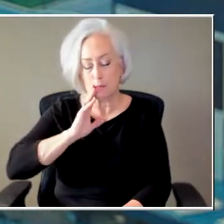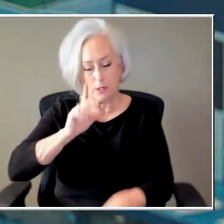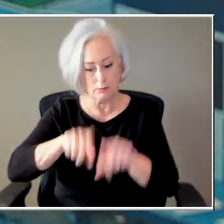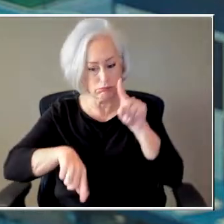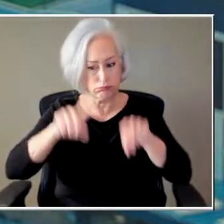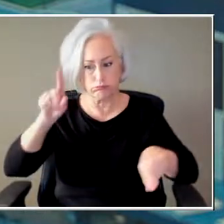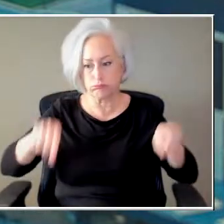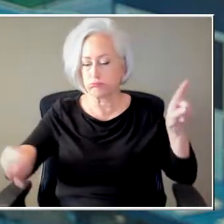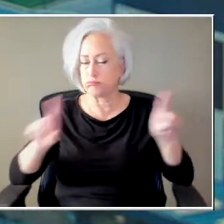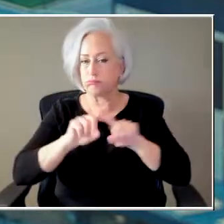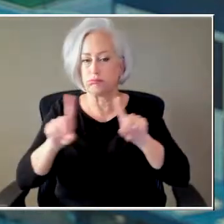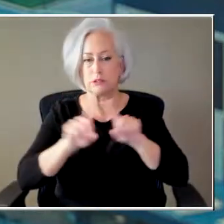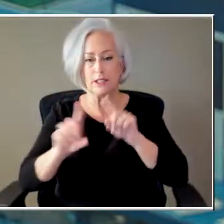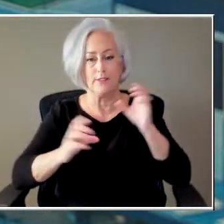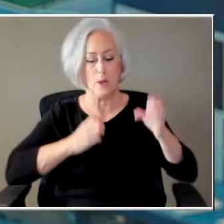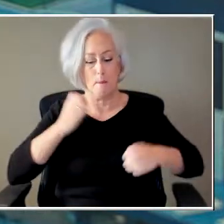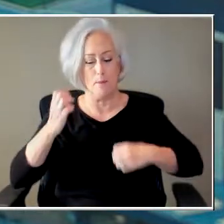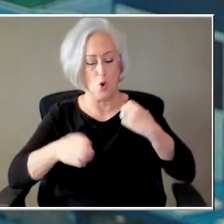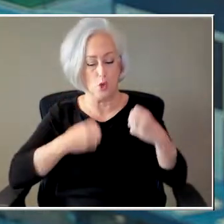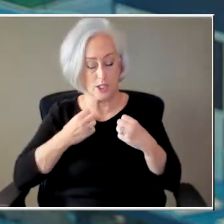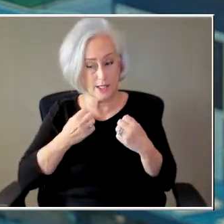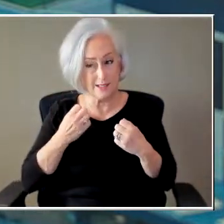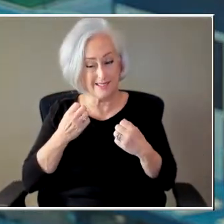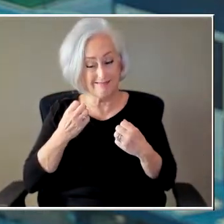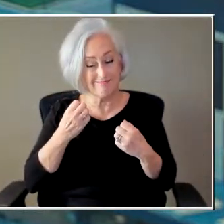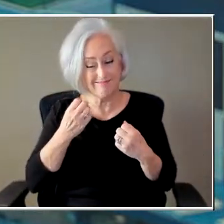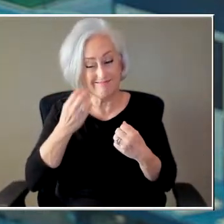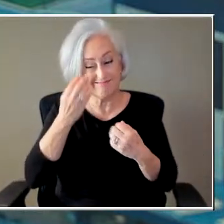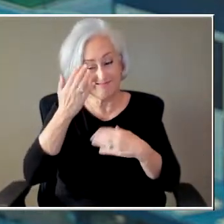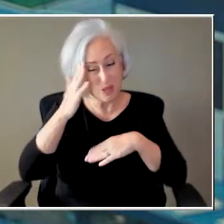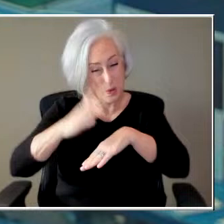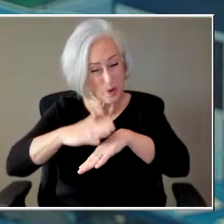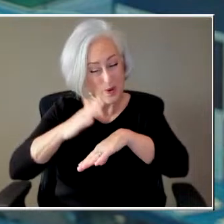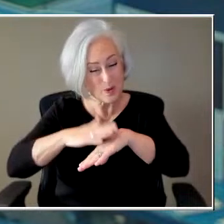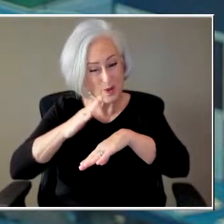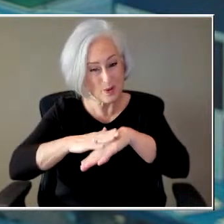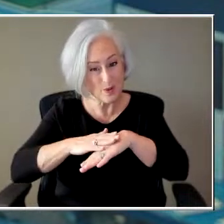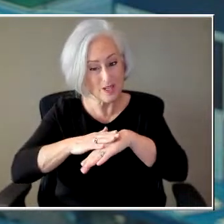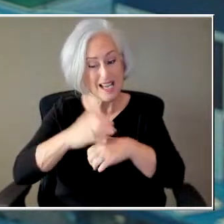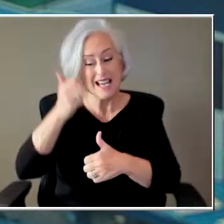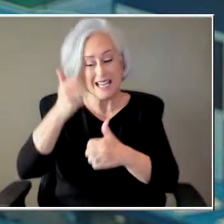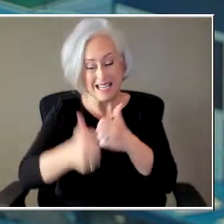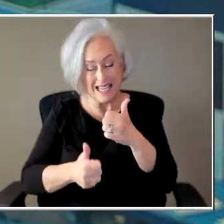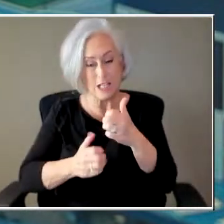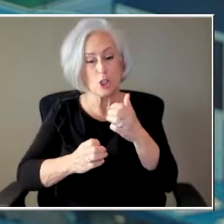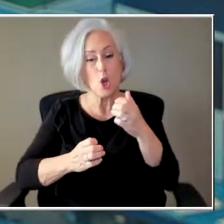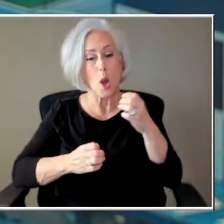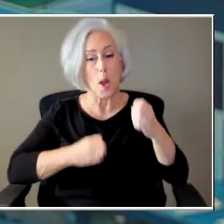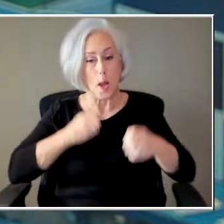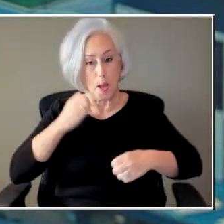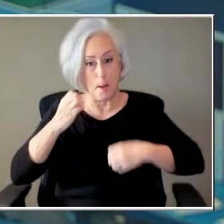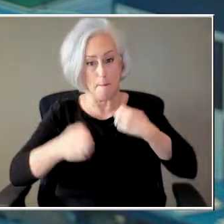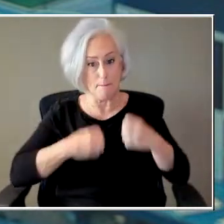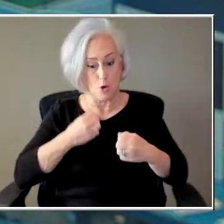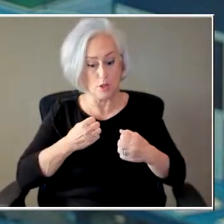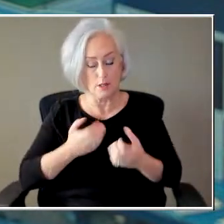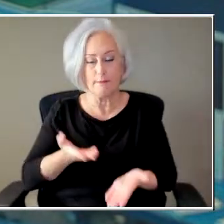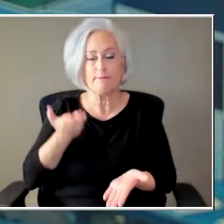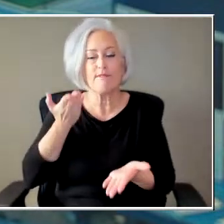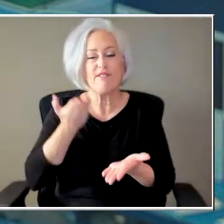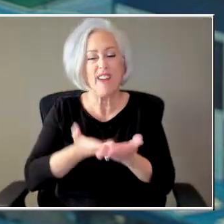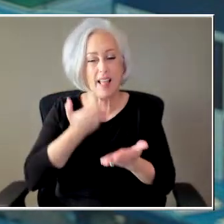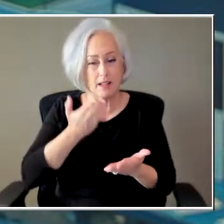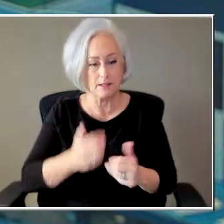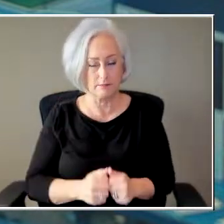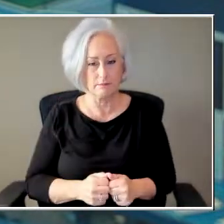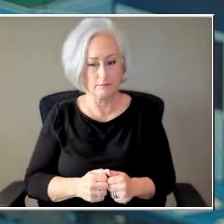emotions. And she said, I want you to know that every single one of those emotions is valid. And you need